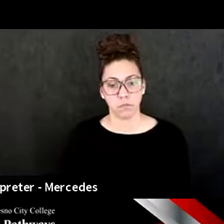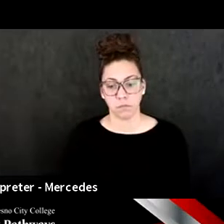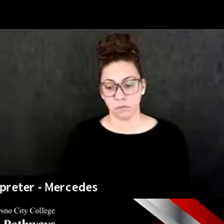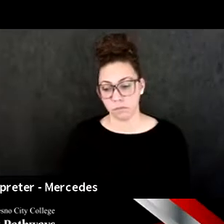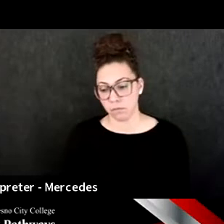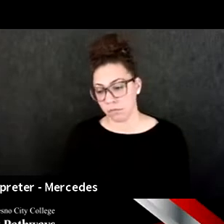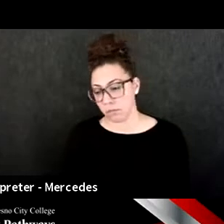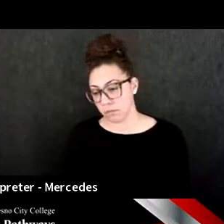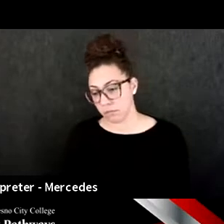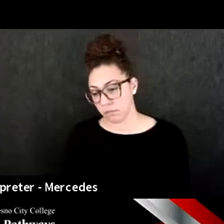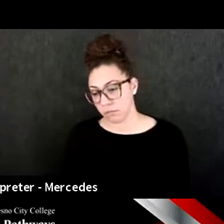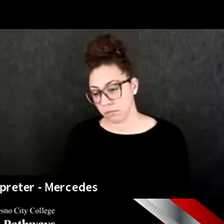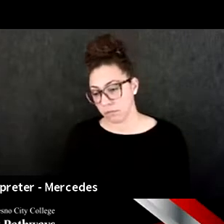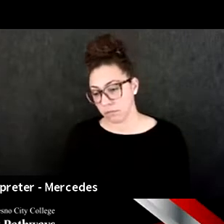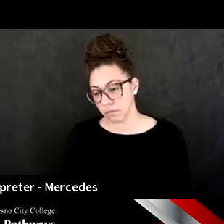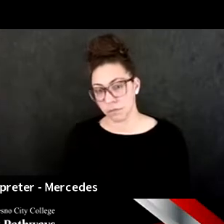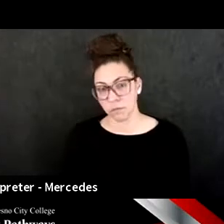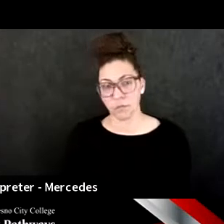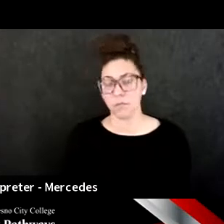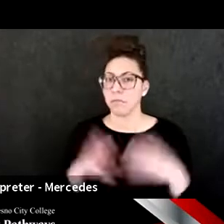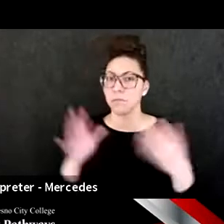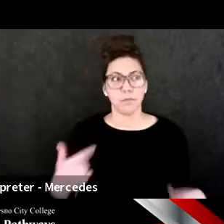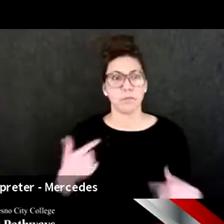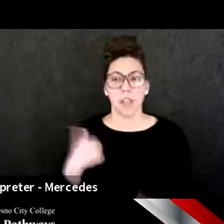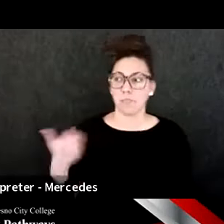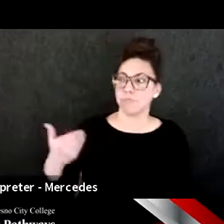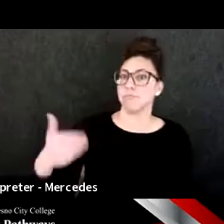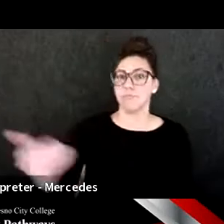I think I do this often enough now that I remember to unmute.